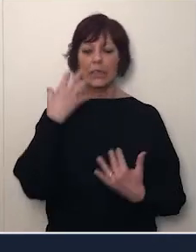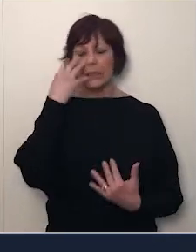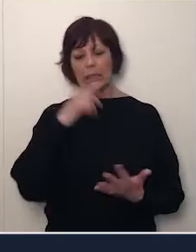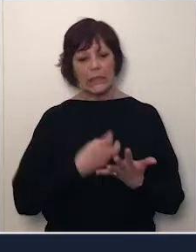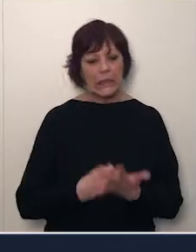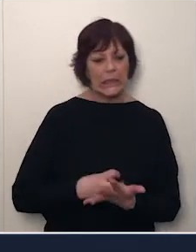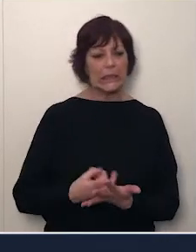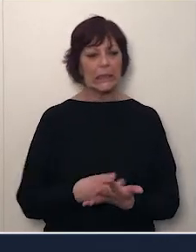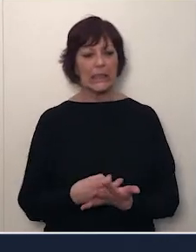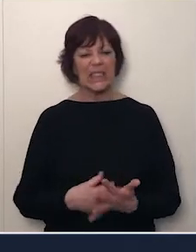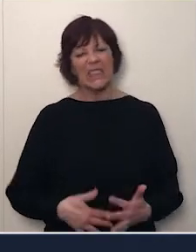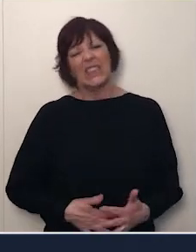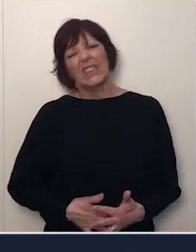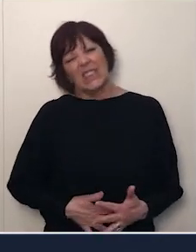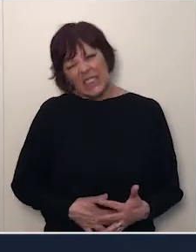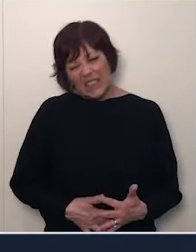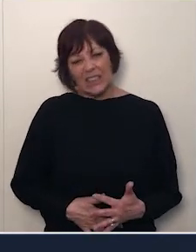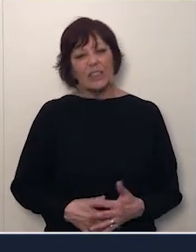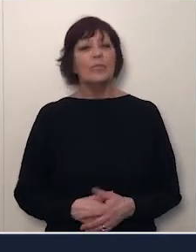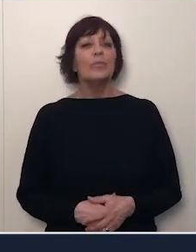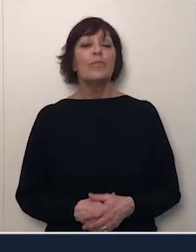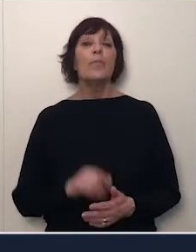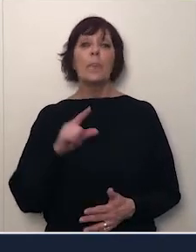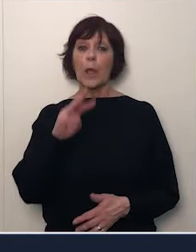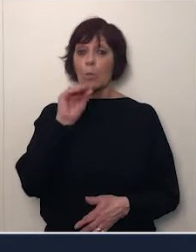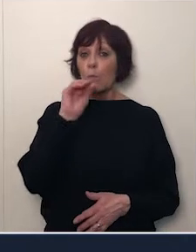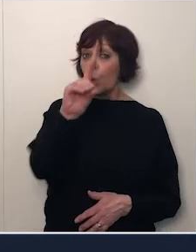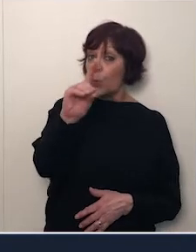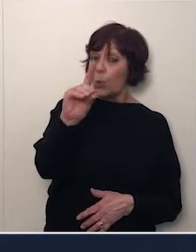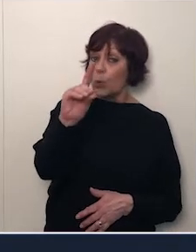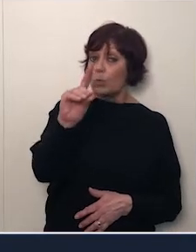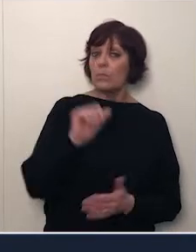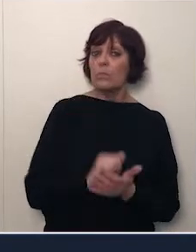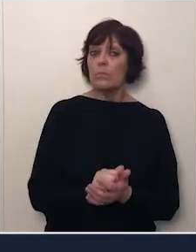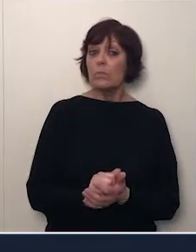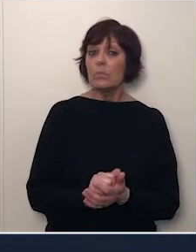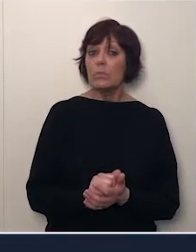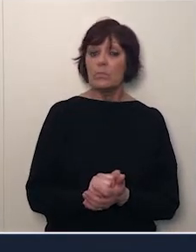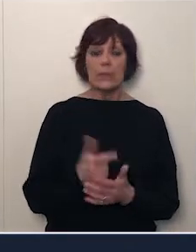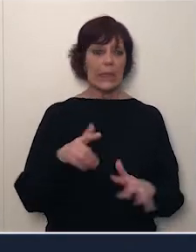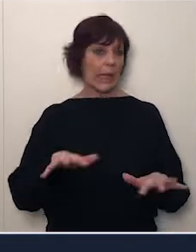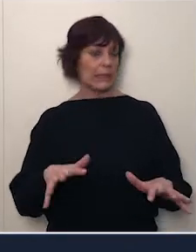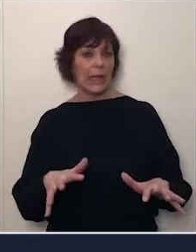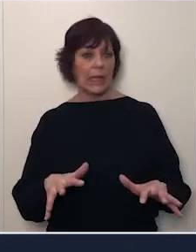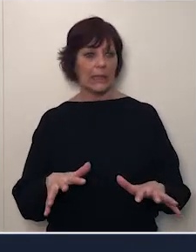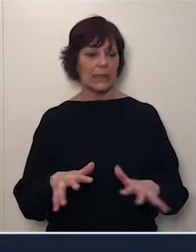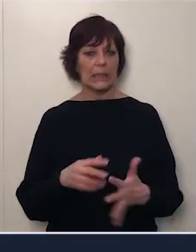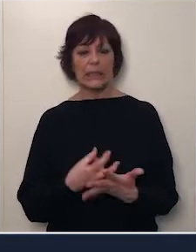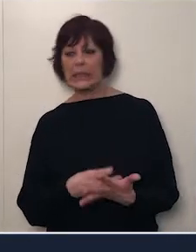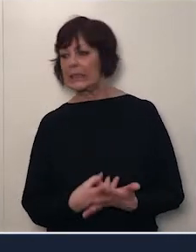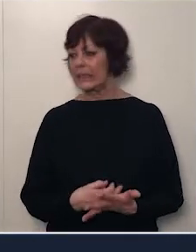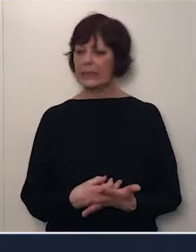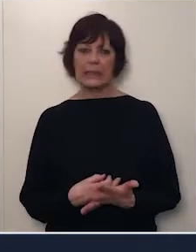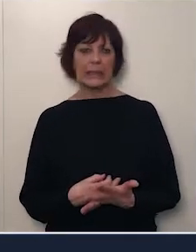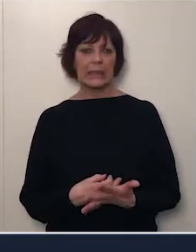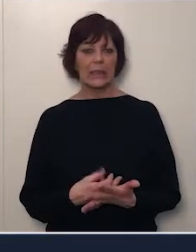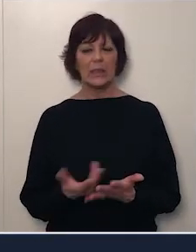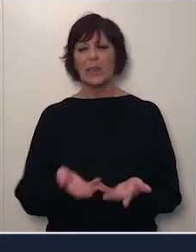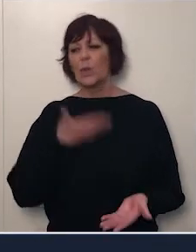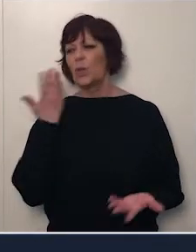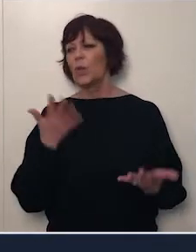pain, fatigue, sleep problems, and upset stomach. On your mood, you can see